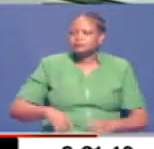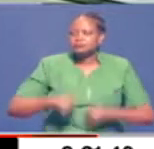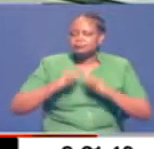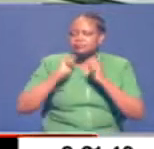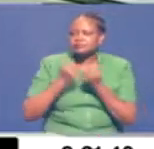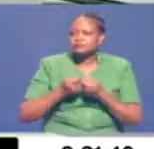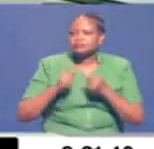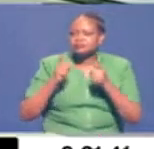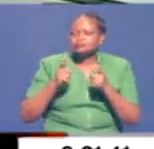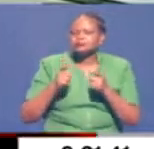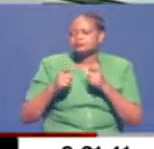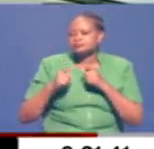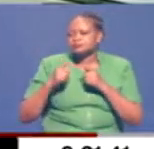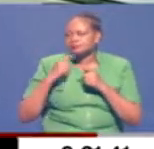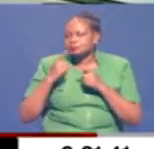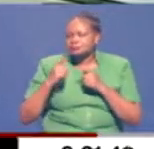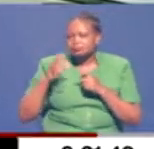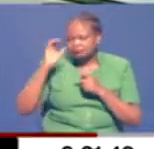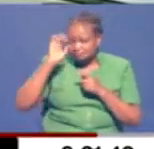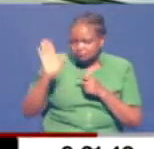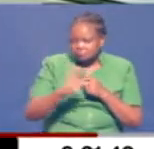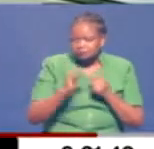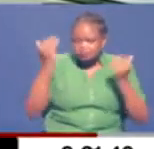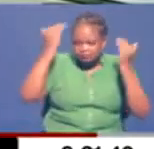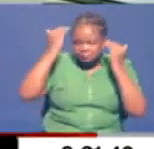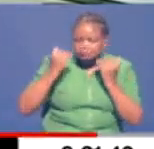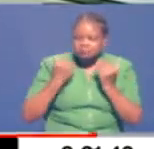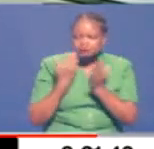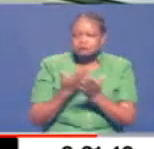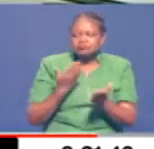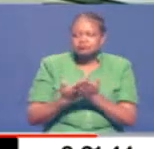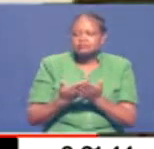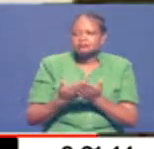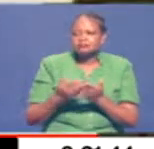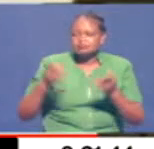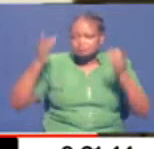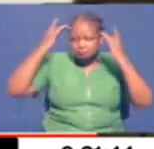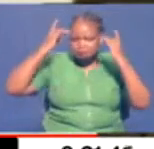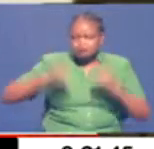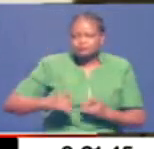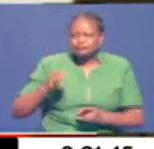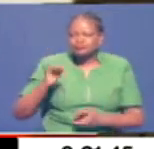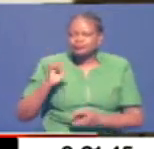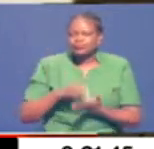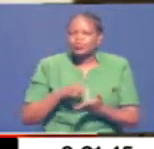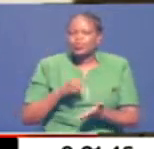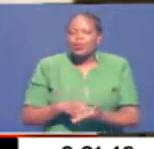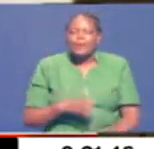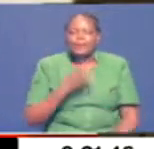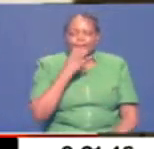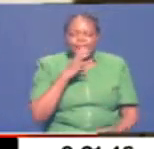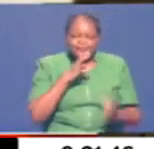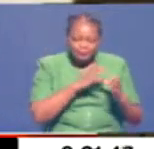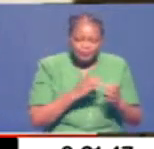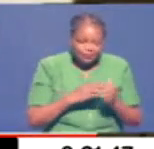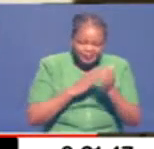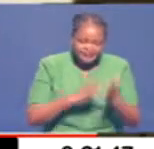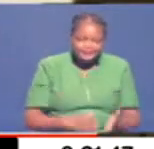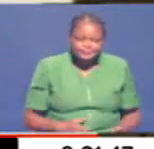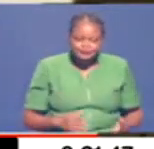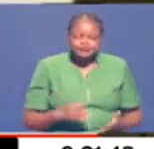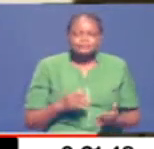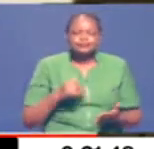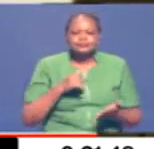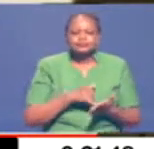voice their thoughts on the Court of Appeal judgment on the BBI appeals case. ODM party leader Raila Odinga, who was among those who